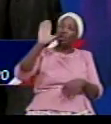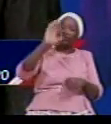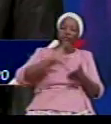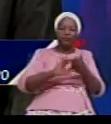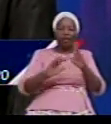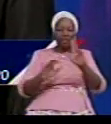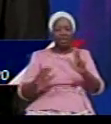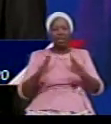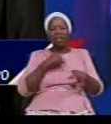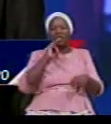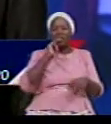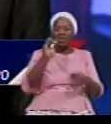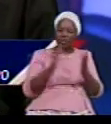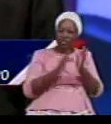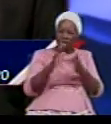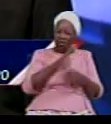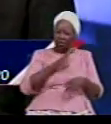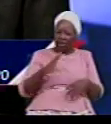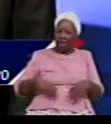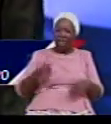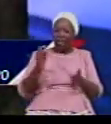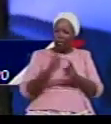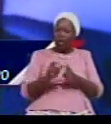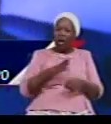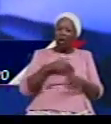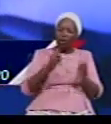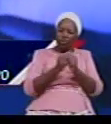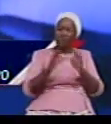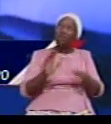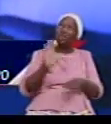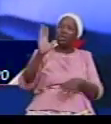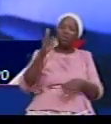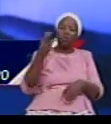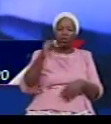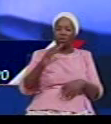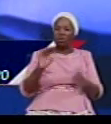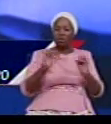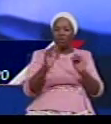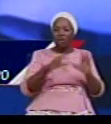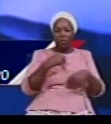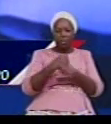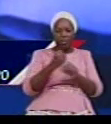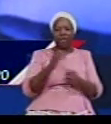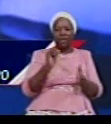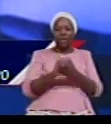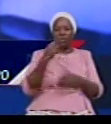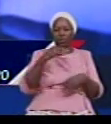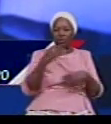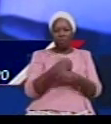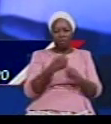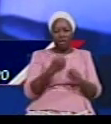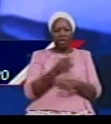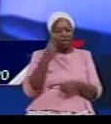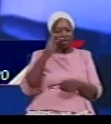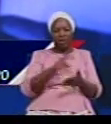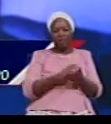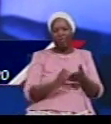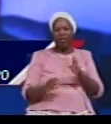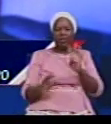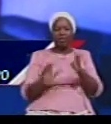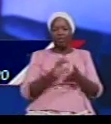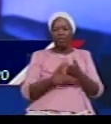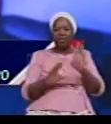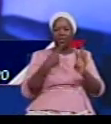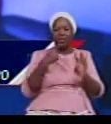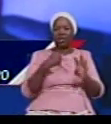word. And without him was not anything made that was made. Look at verse 4. In verse 4 it says,